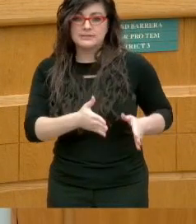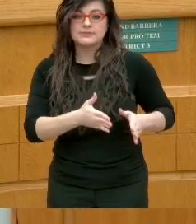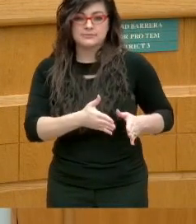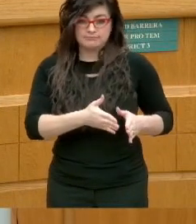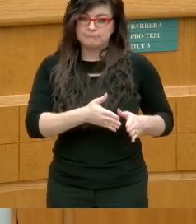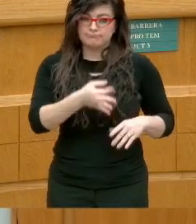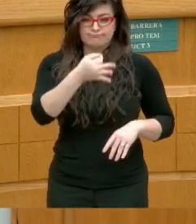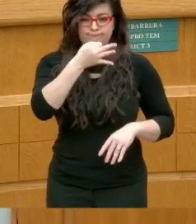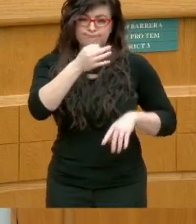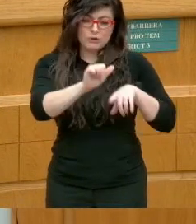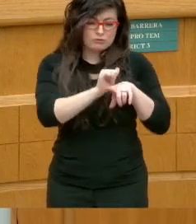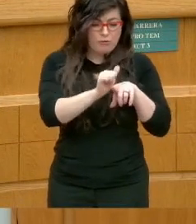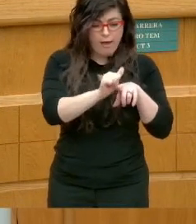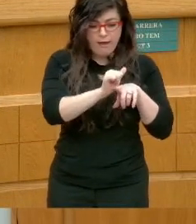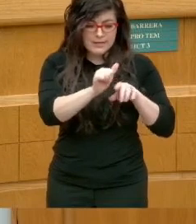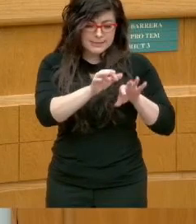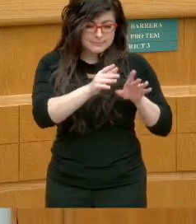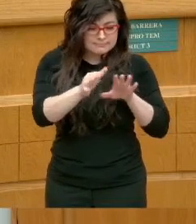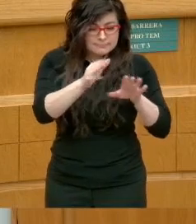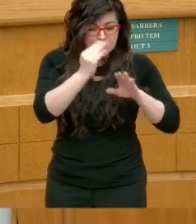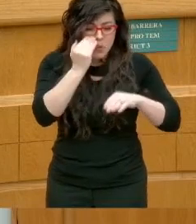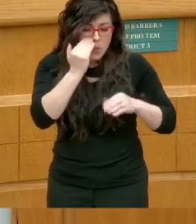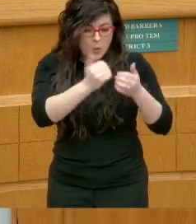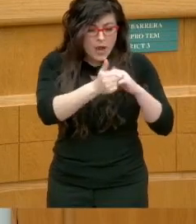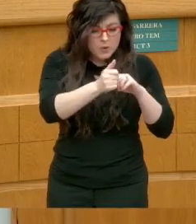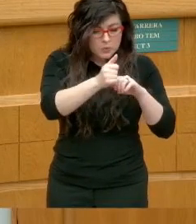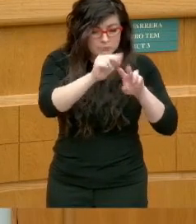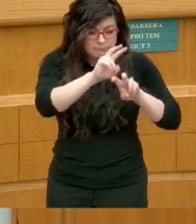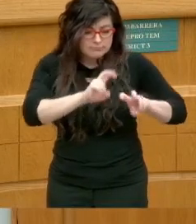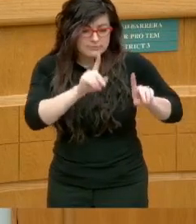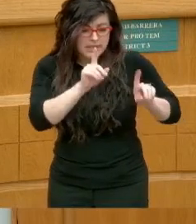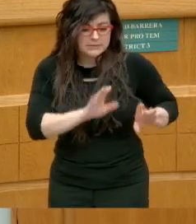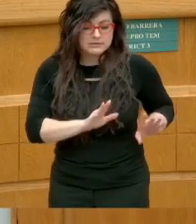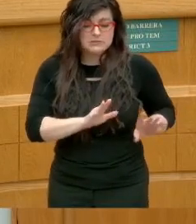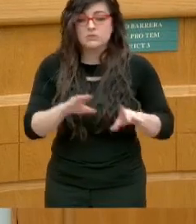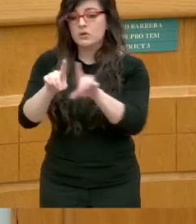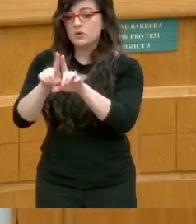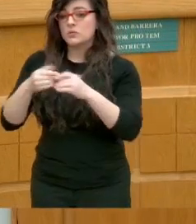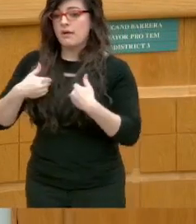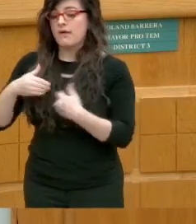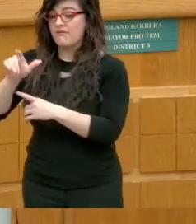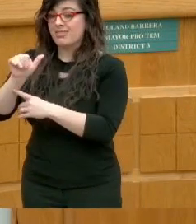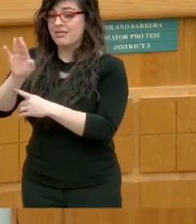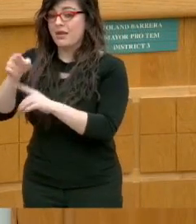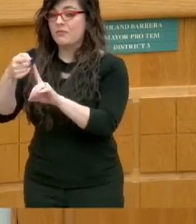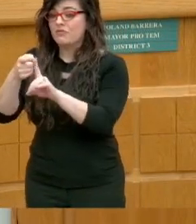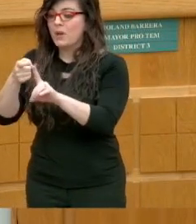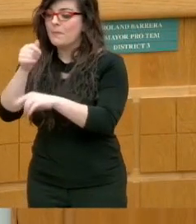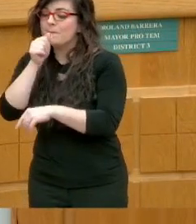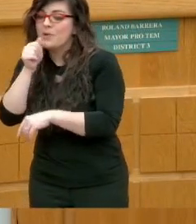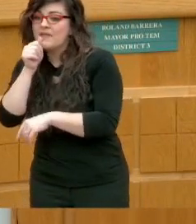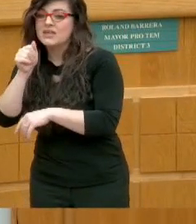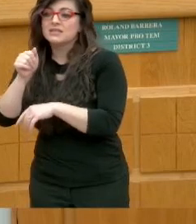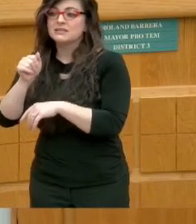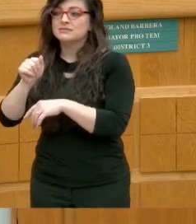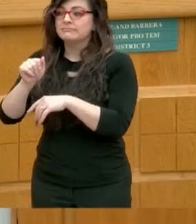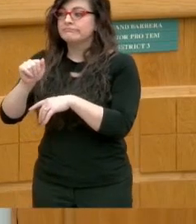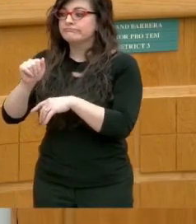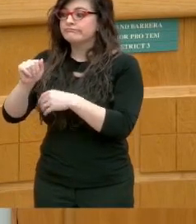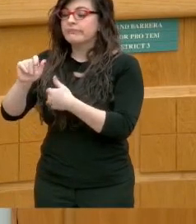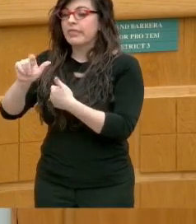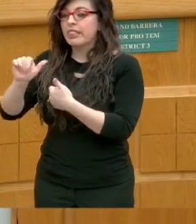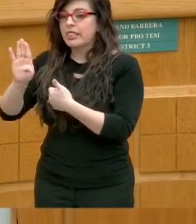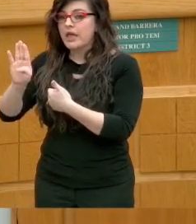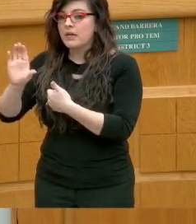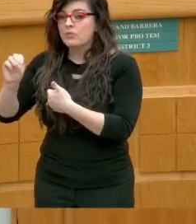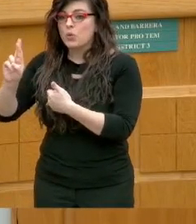then we also report tests that have been sent from the hospitals and clinics and private physicians to some of the commercial labs, like a LabCorp,